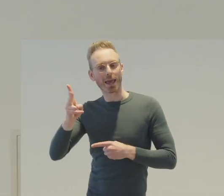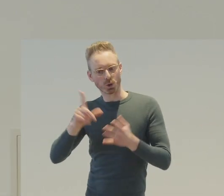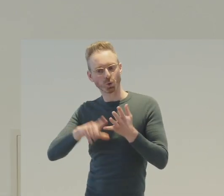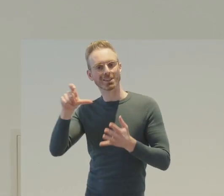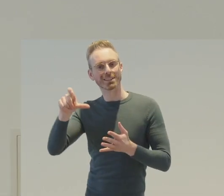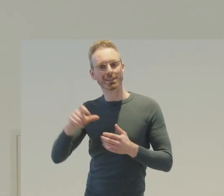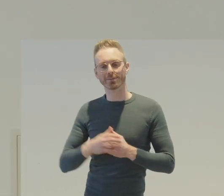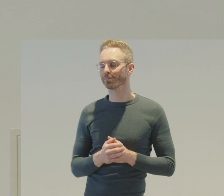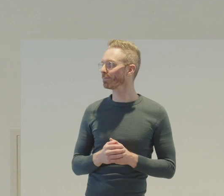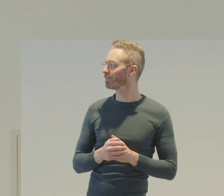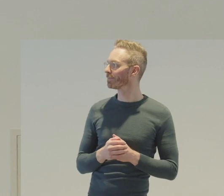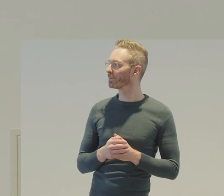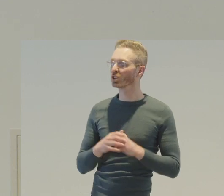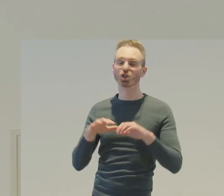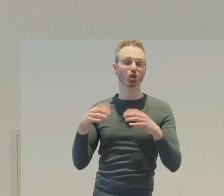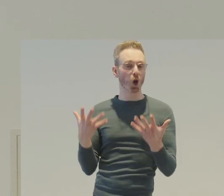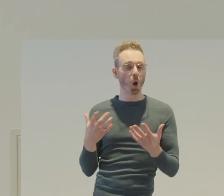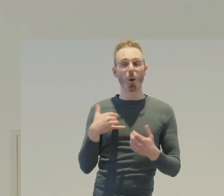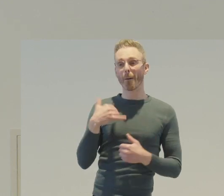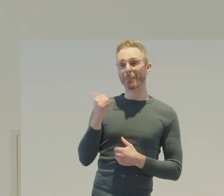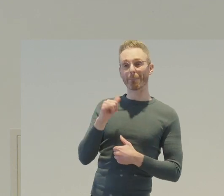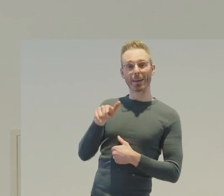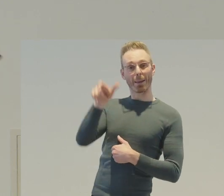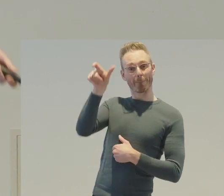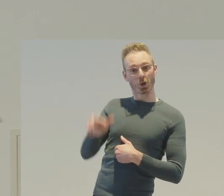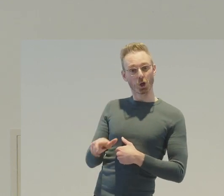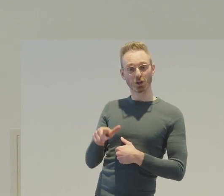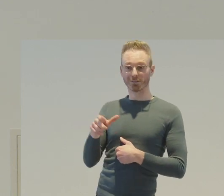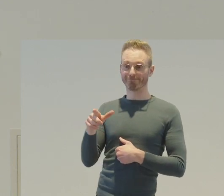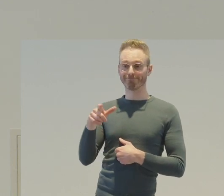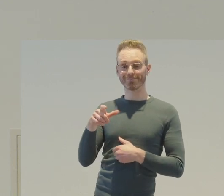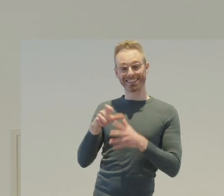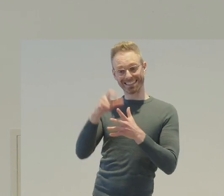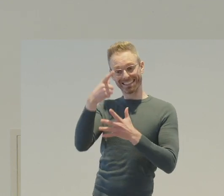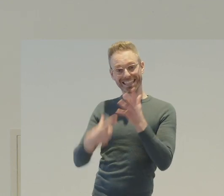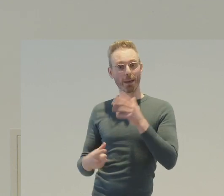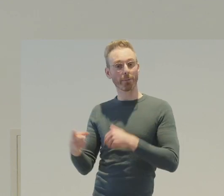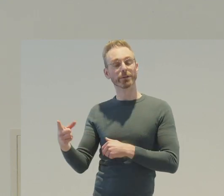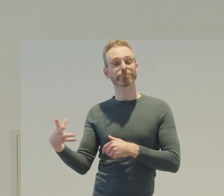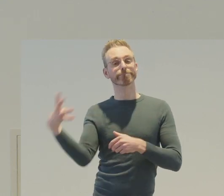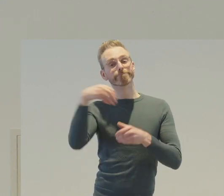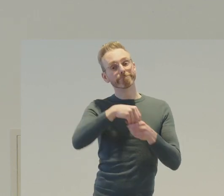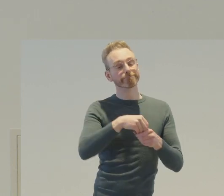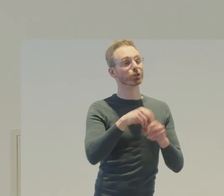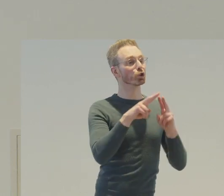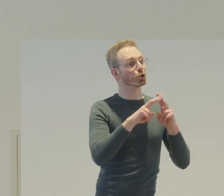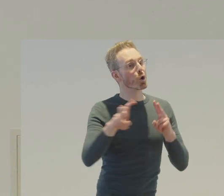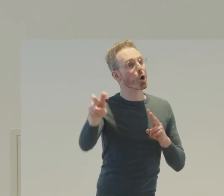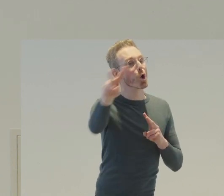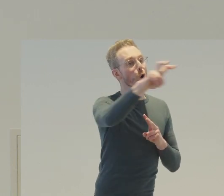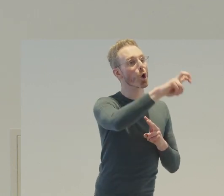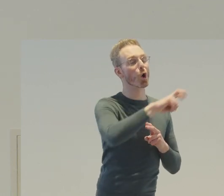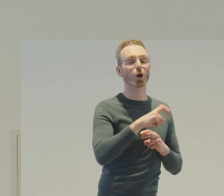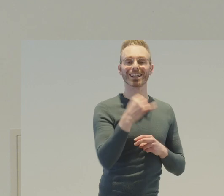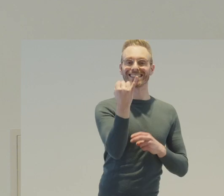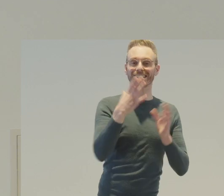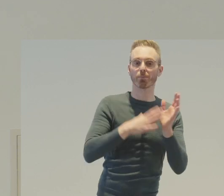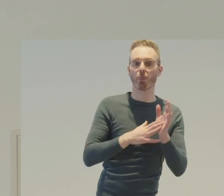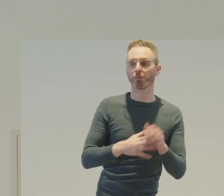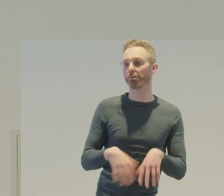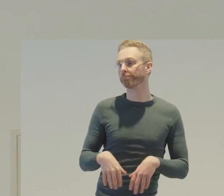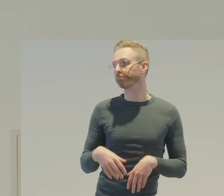on benefits, and that job means that they'll earn decent money and maybe it's touring for 6 months or a year, that's great. That